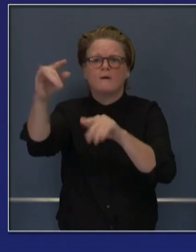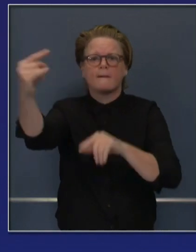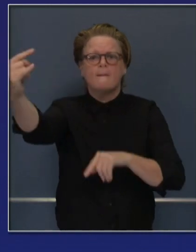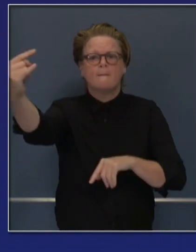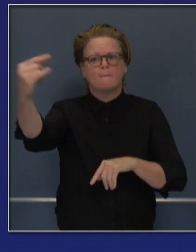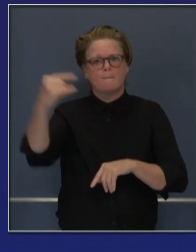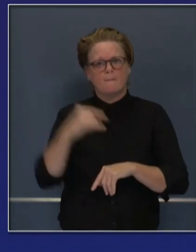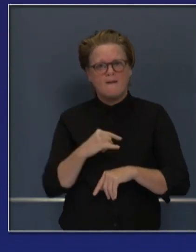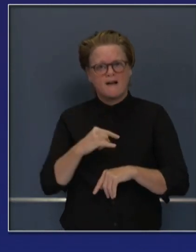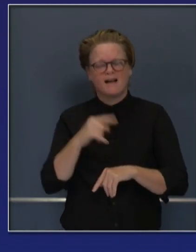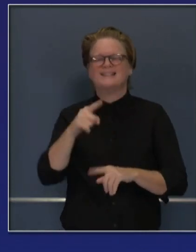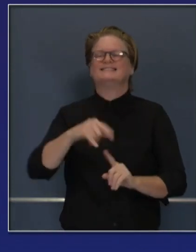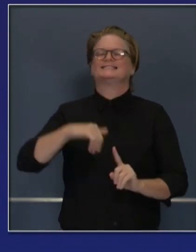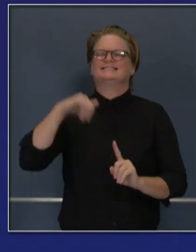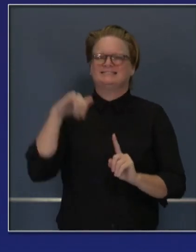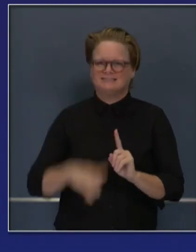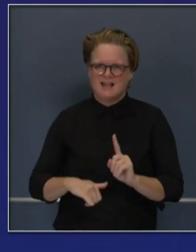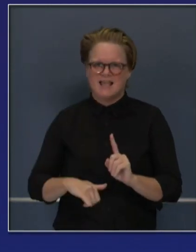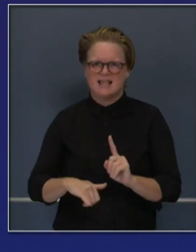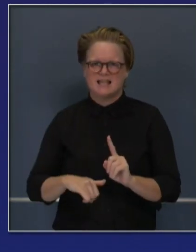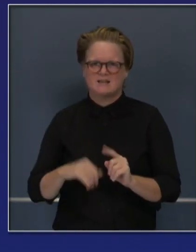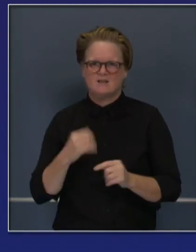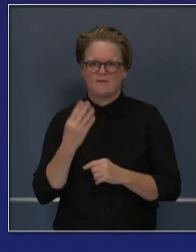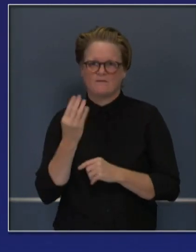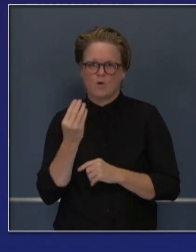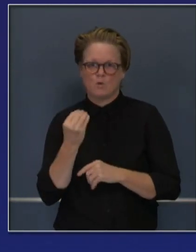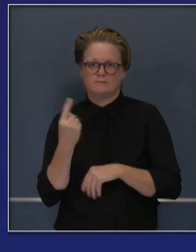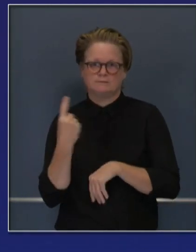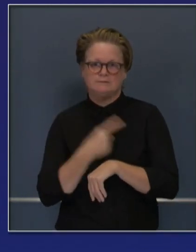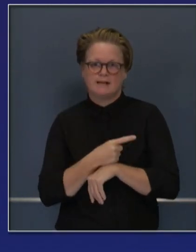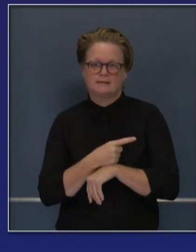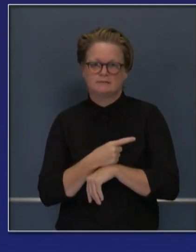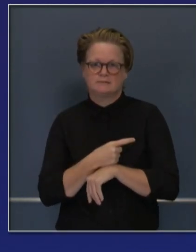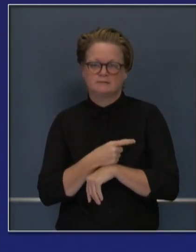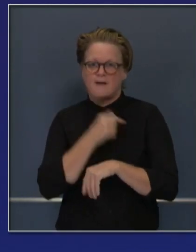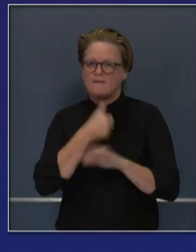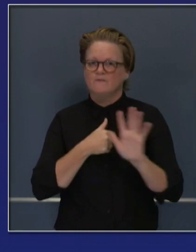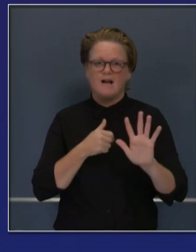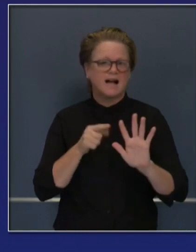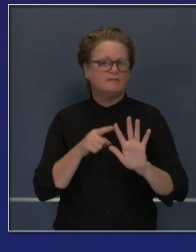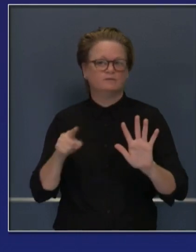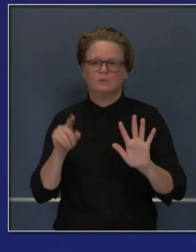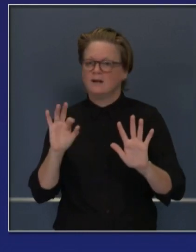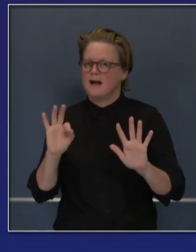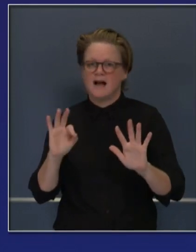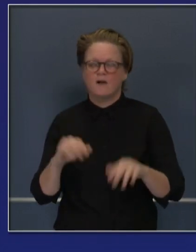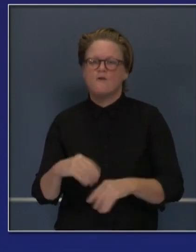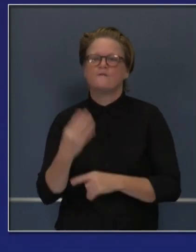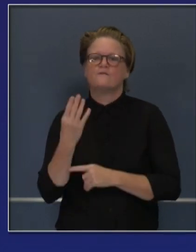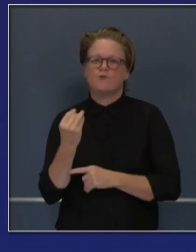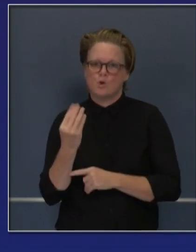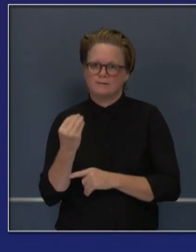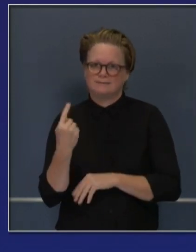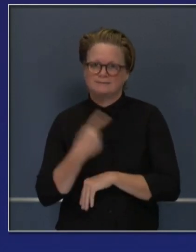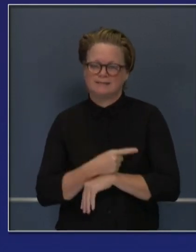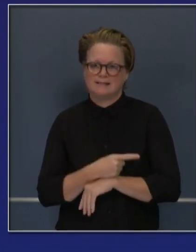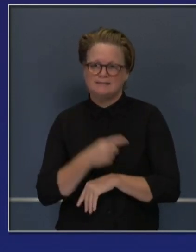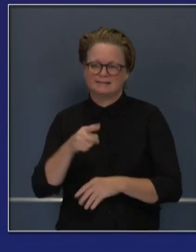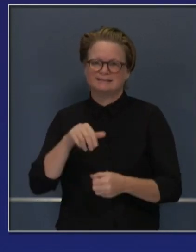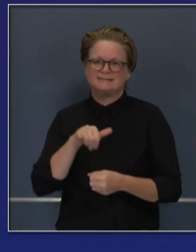your communities, certainly short drives, 2 to 3 hours to see